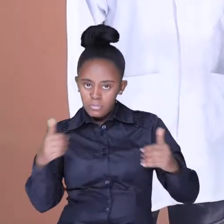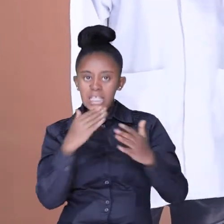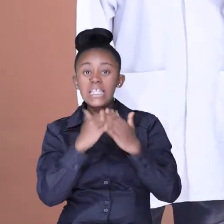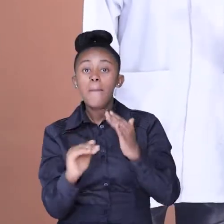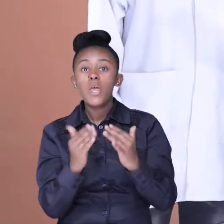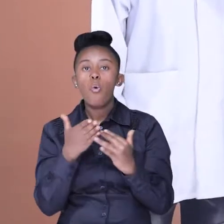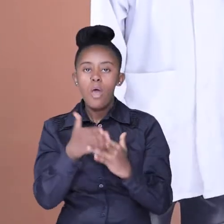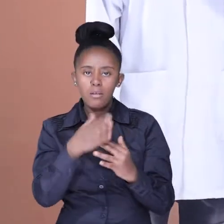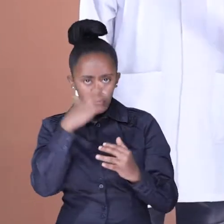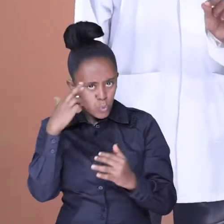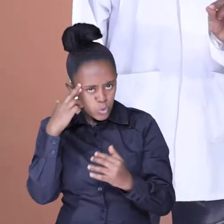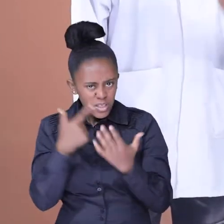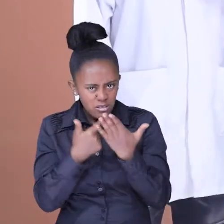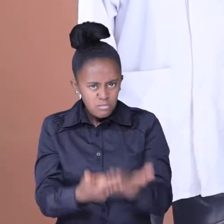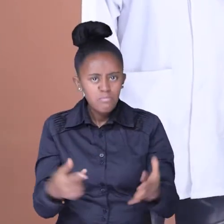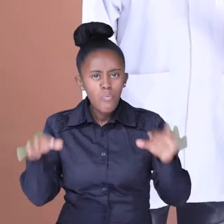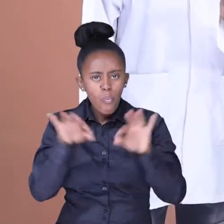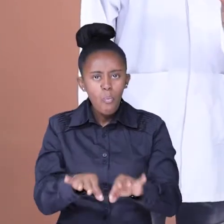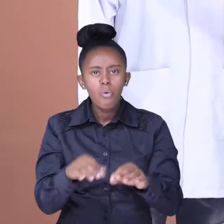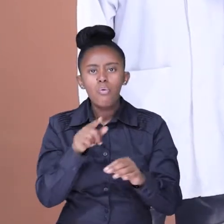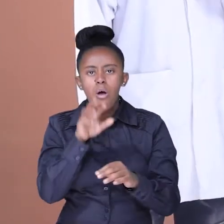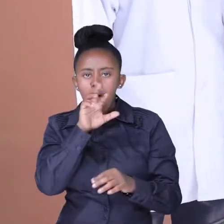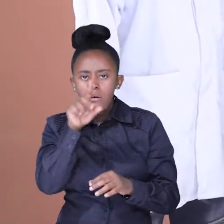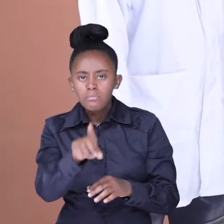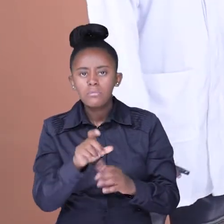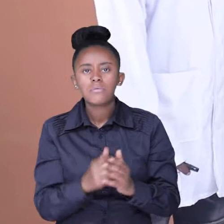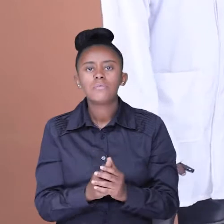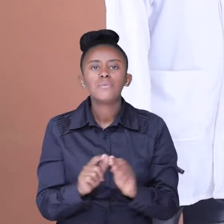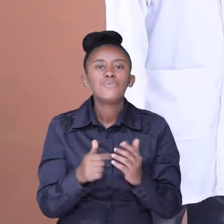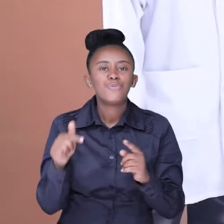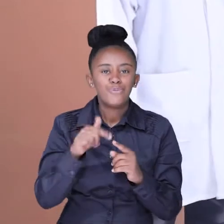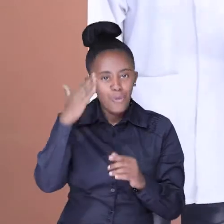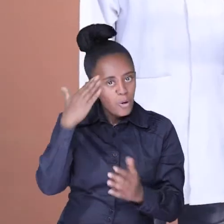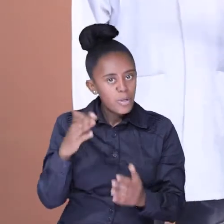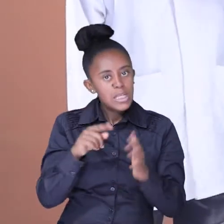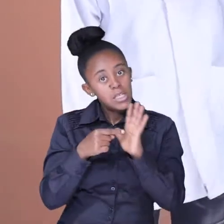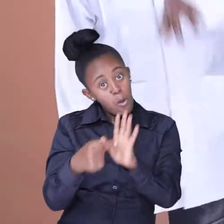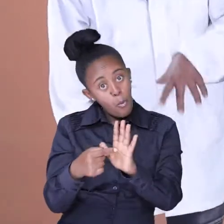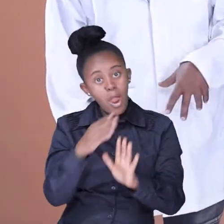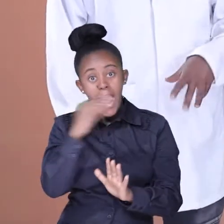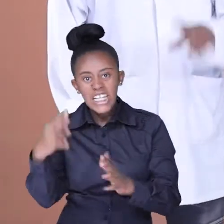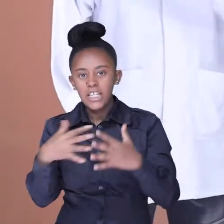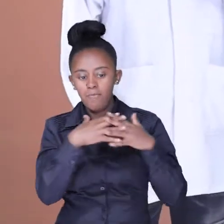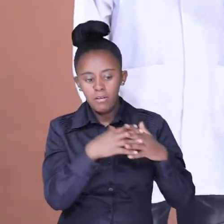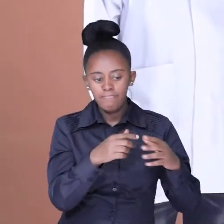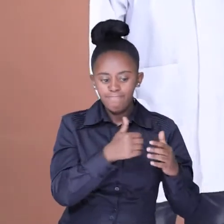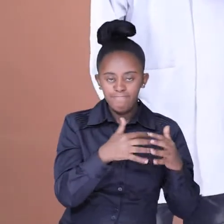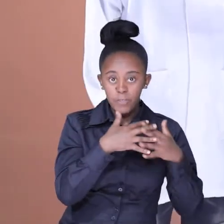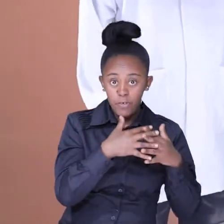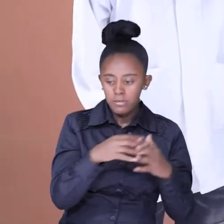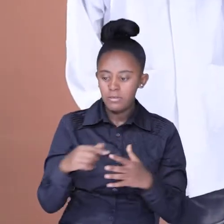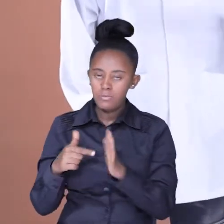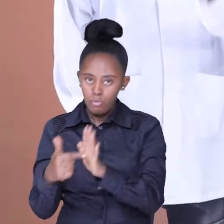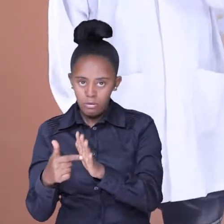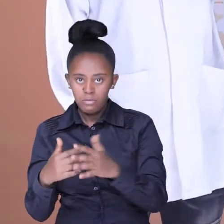semiconductor, because it is important. You are asked to know about the symbol and the device. You should have to differentiate